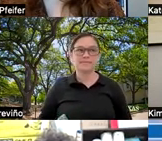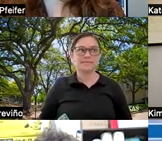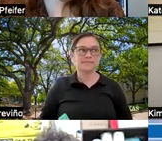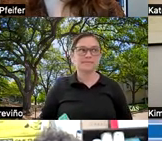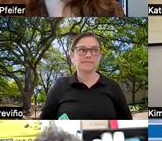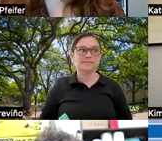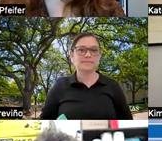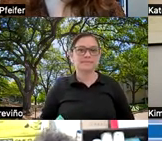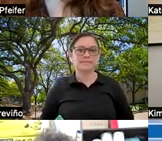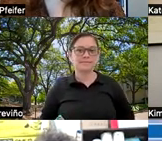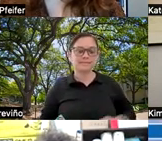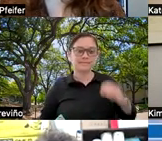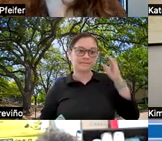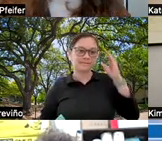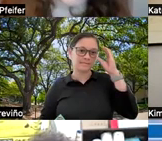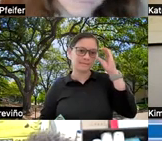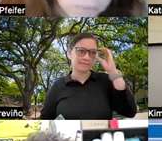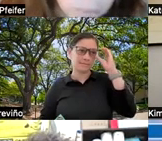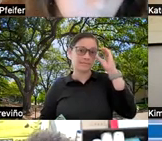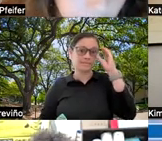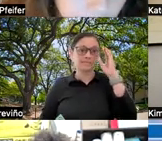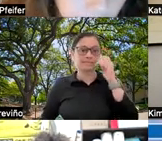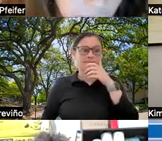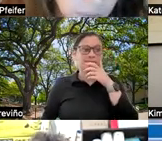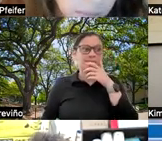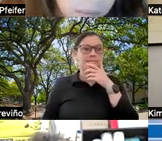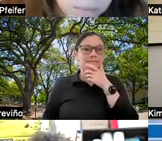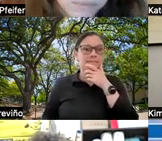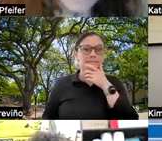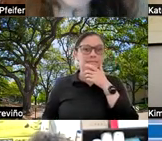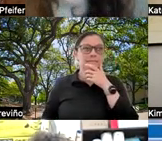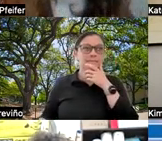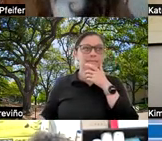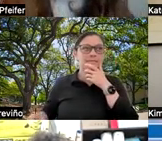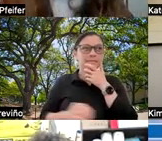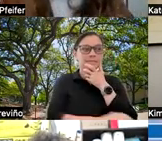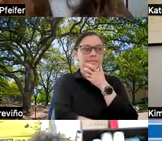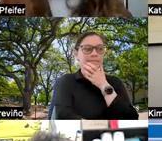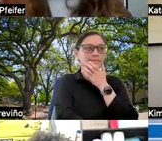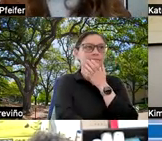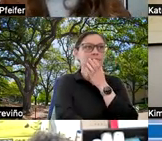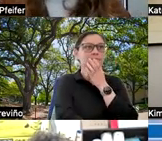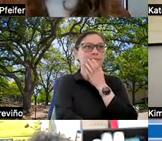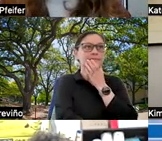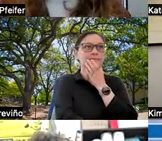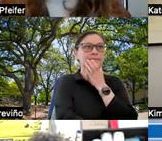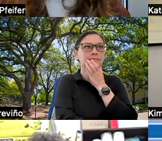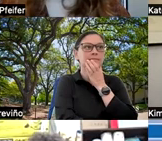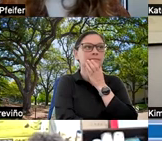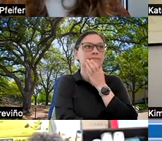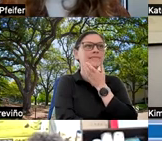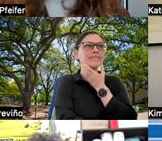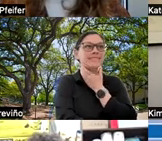name is Kate McCurley. I work at the Texas Institute for Child and Family Wellbeing. And today I brought a